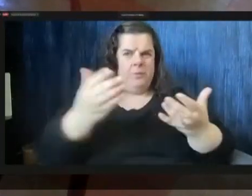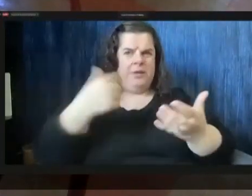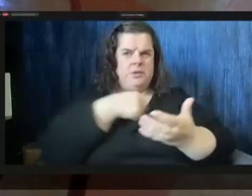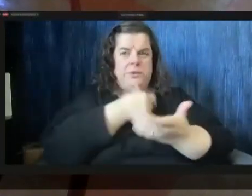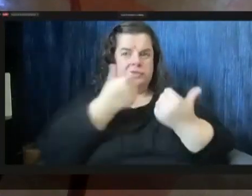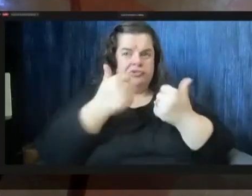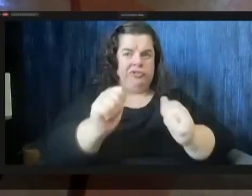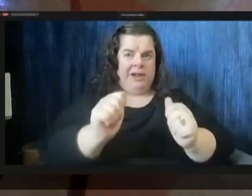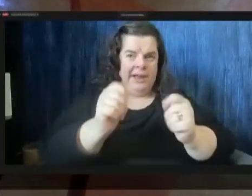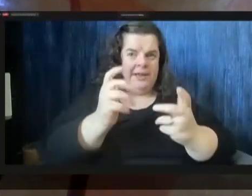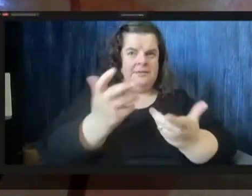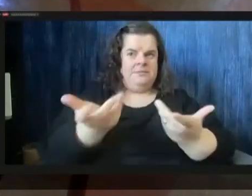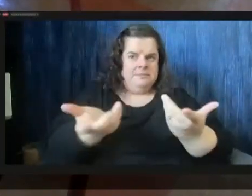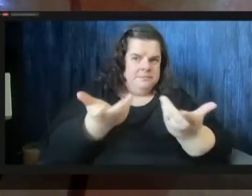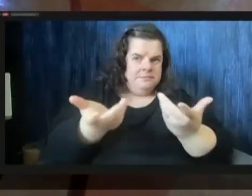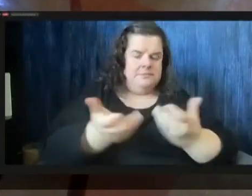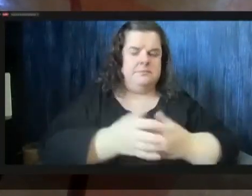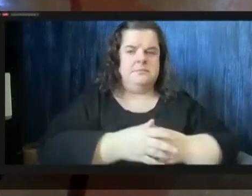people.